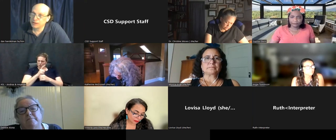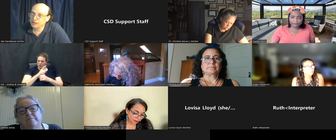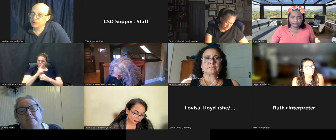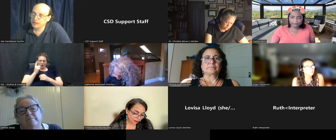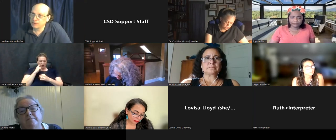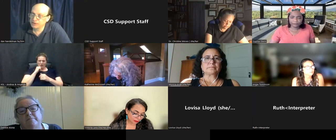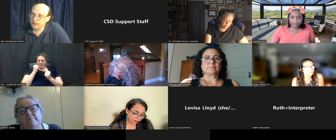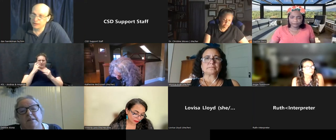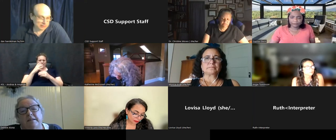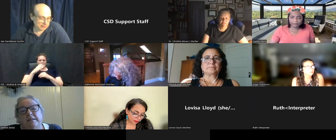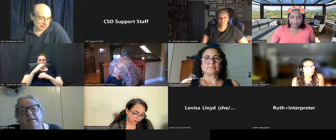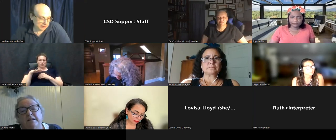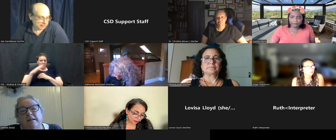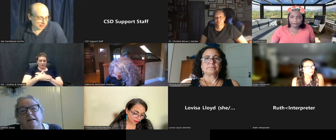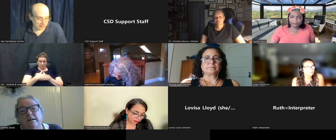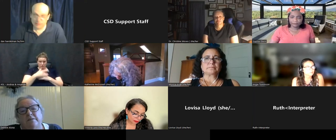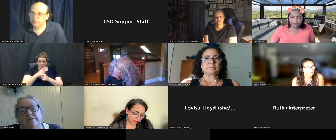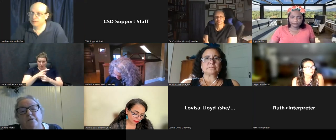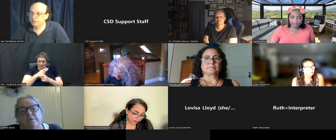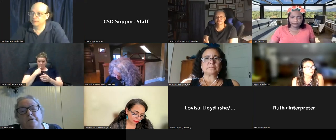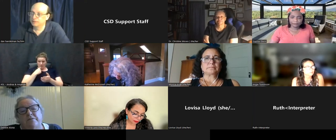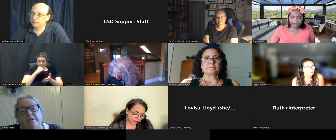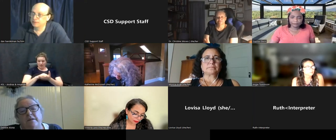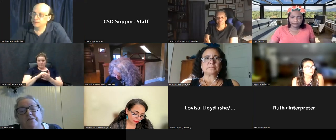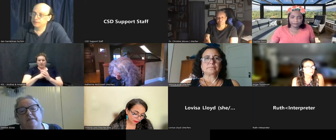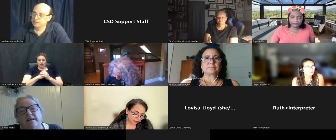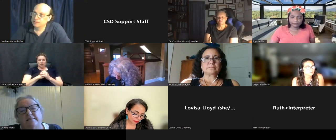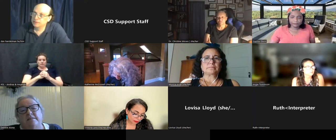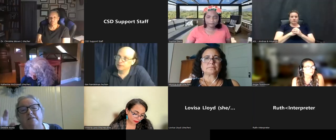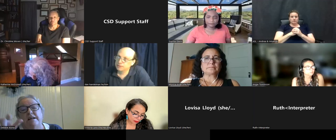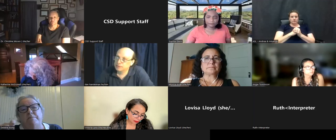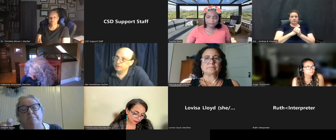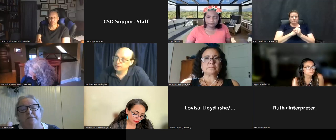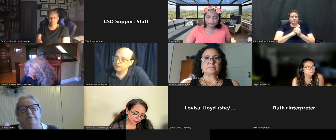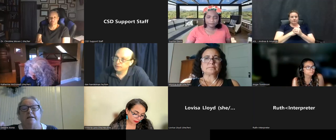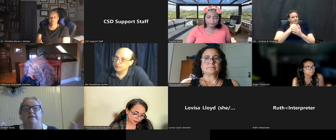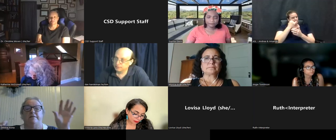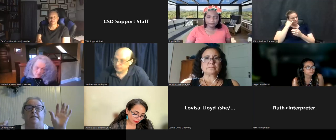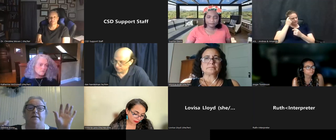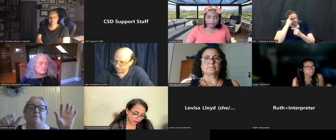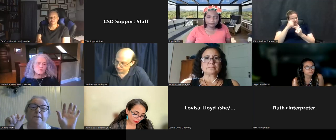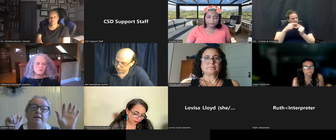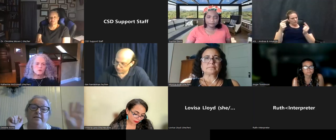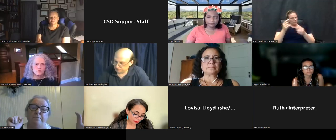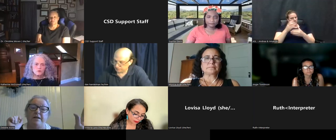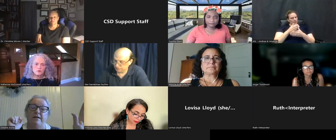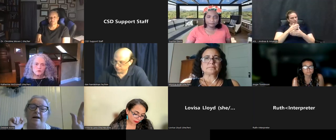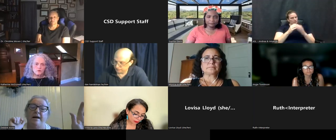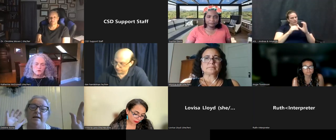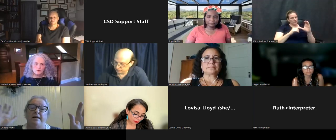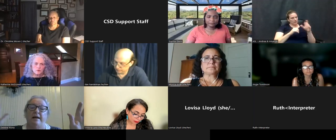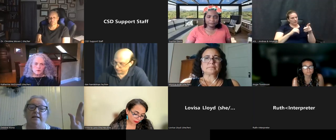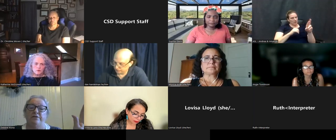those around the country. Is that what you said? So if there's a disagreement between the